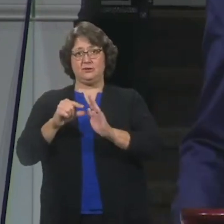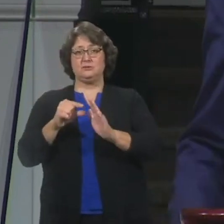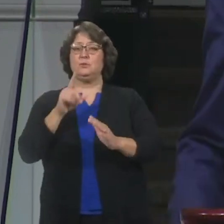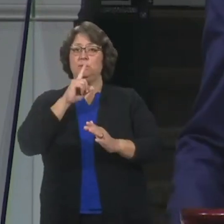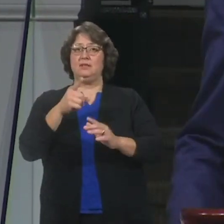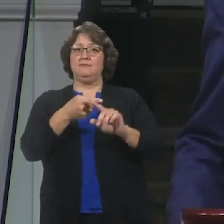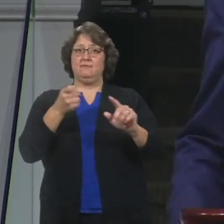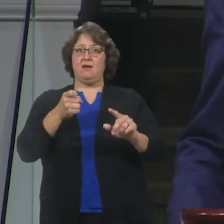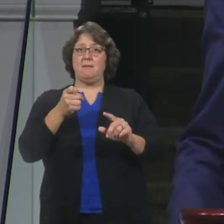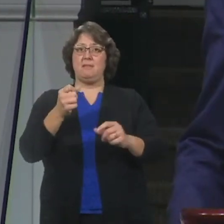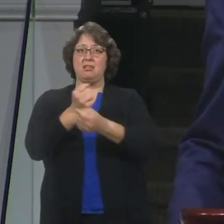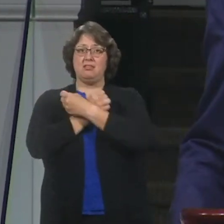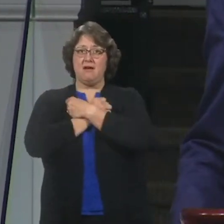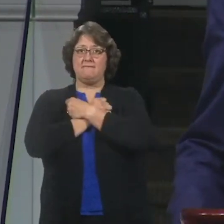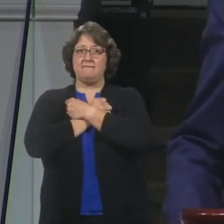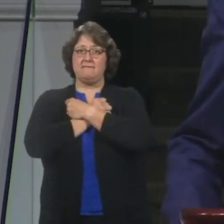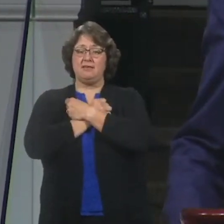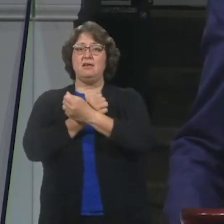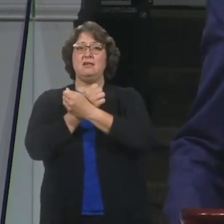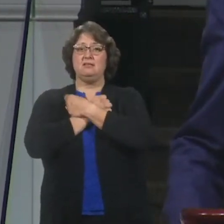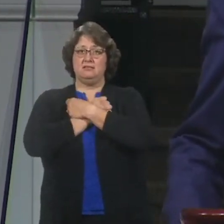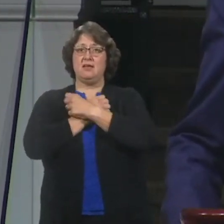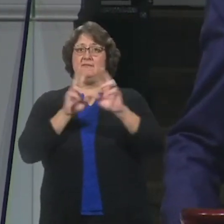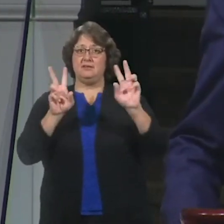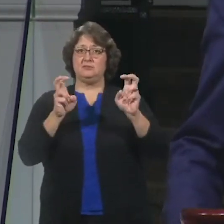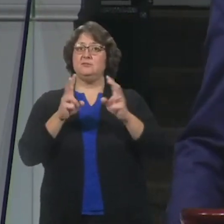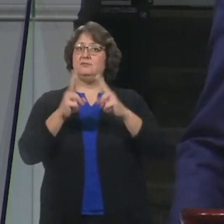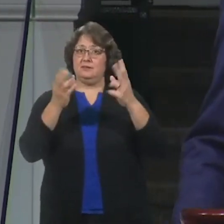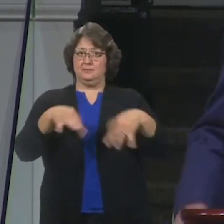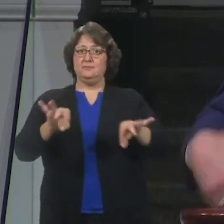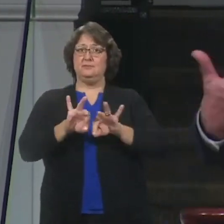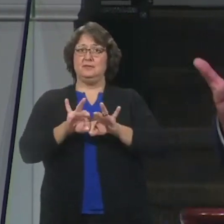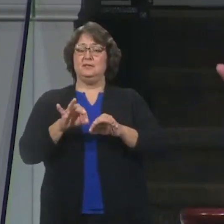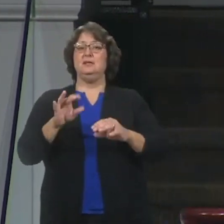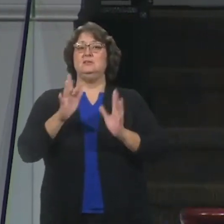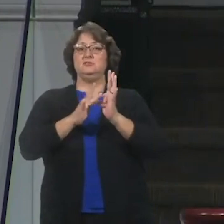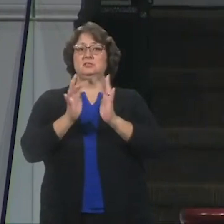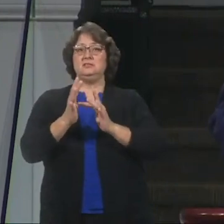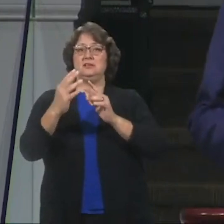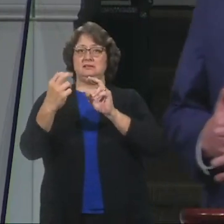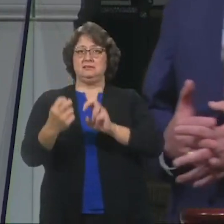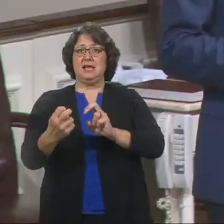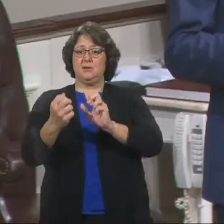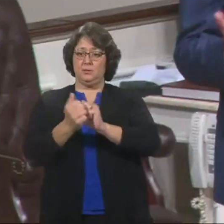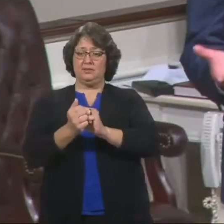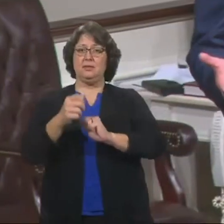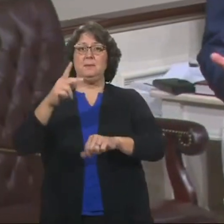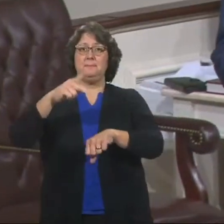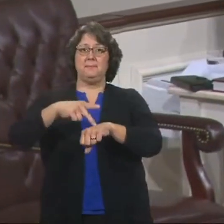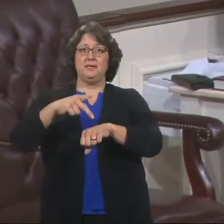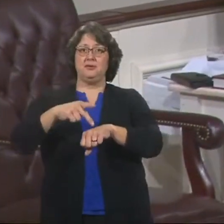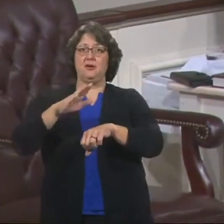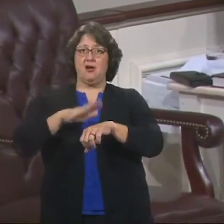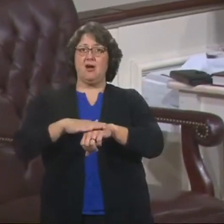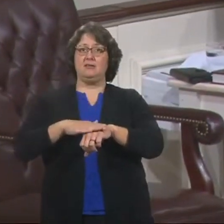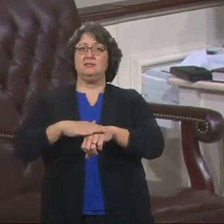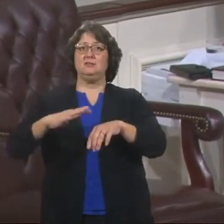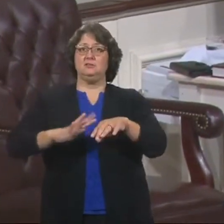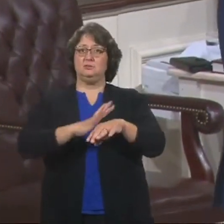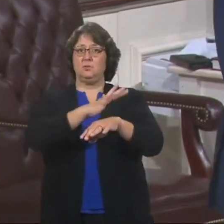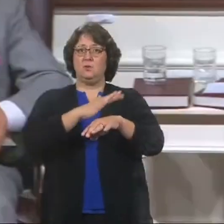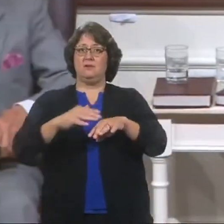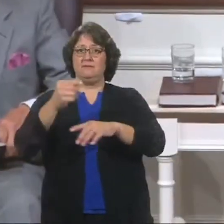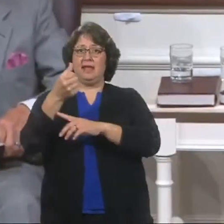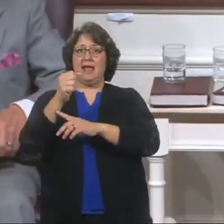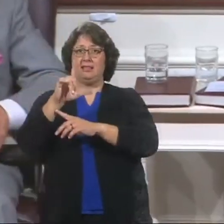love. And the love issue is really big. Jesus sat with Peter on the shores of Galilee before he would take off